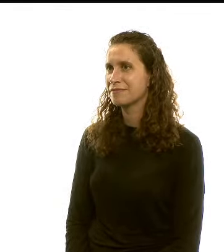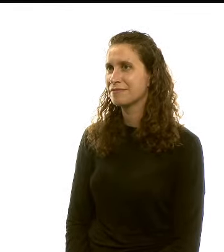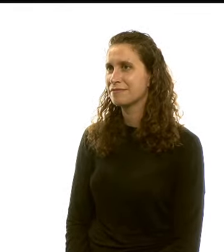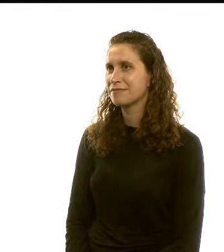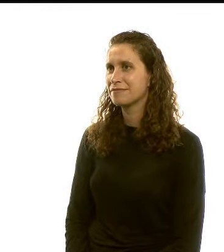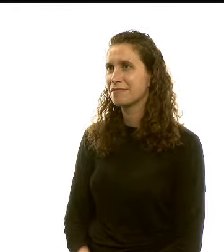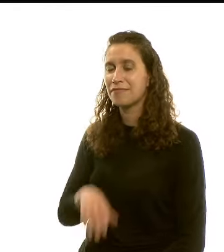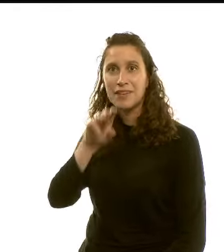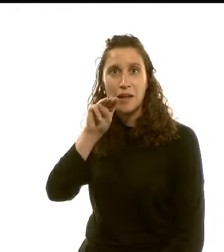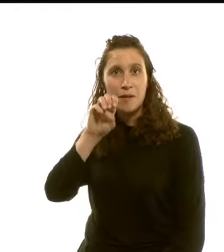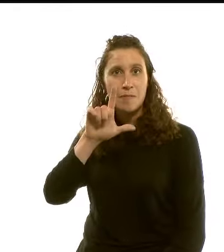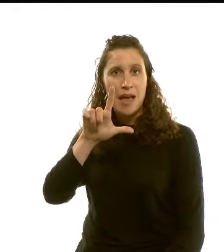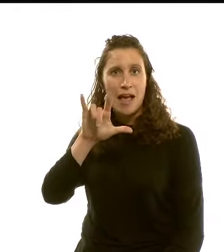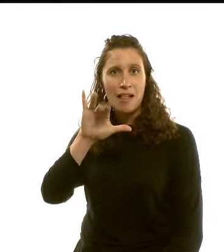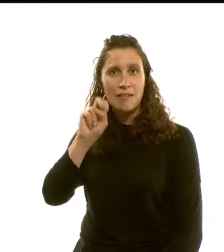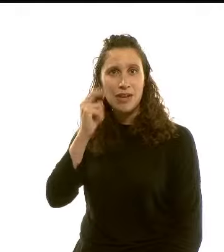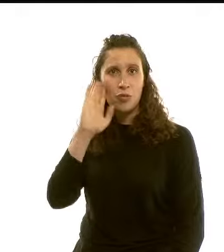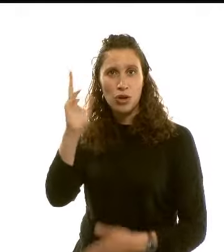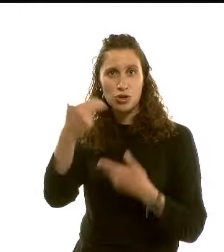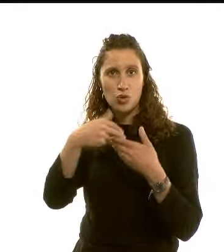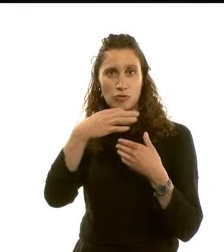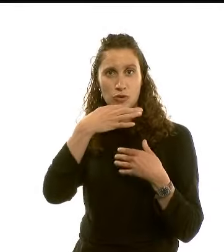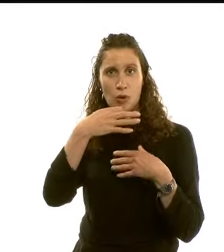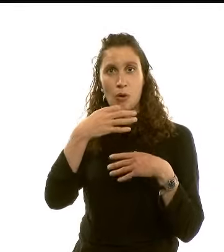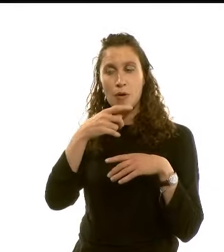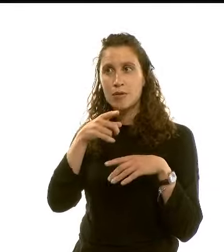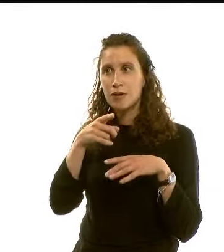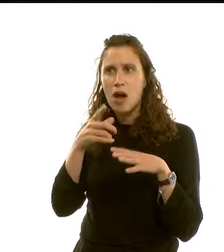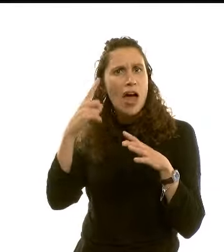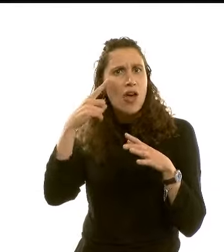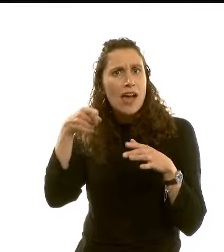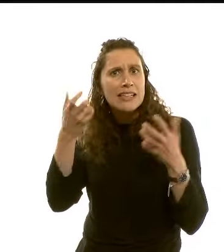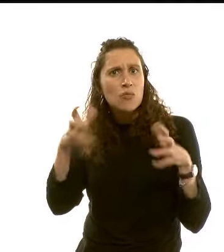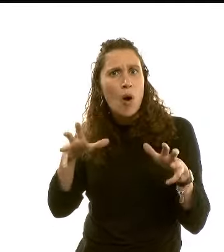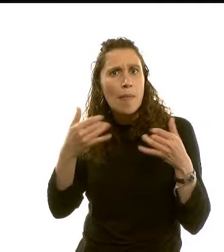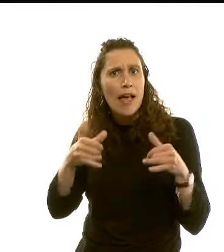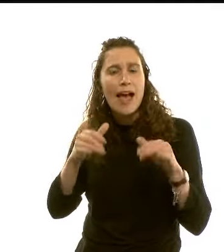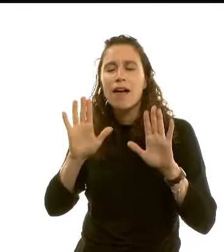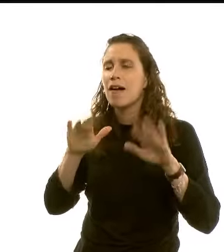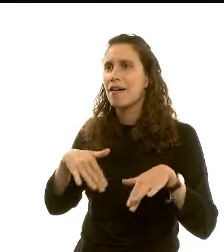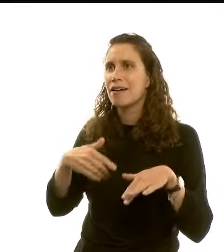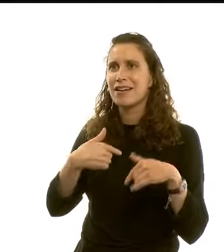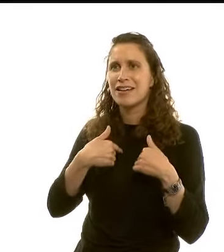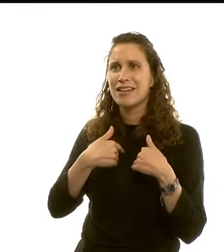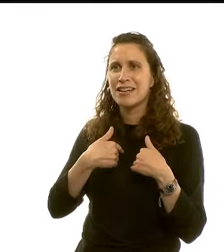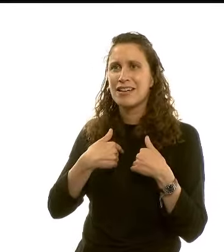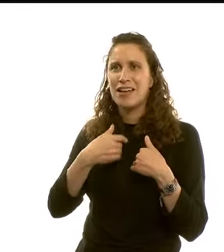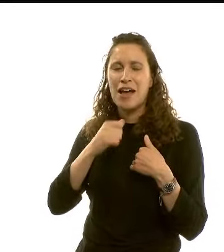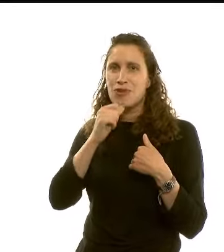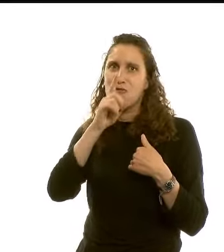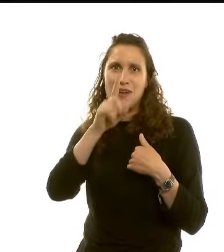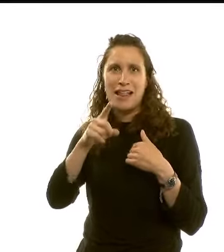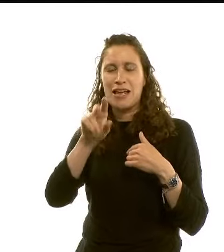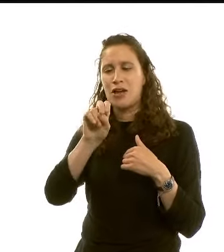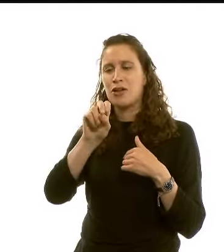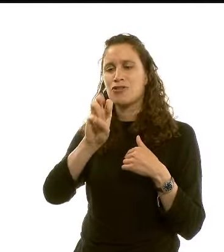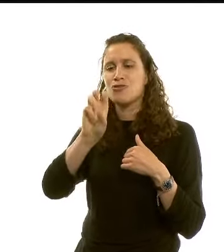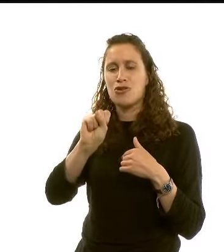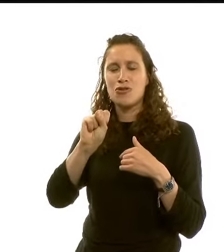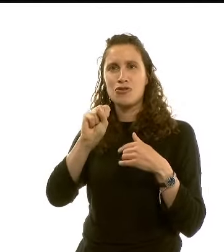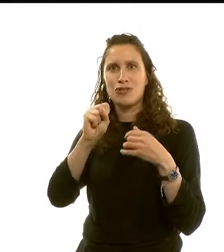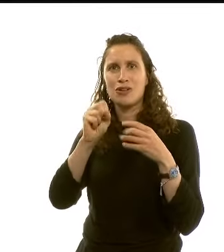Melvin's gonna get here in a second, right, Melvin? Oh, is he running over? You said he didn't want to play. He said he went into it. I just realised I'm not really a newsreader and I want to play with these tiny